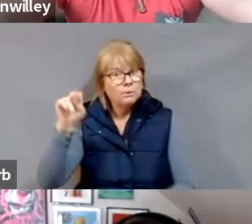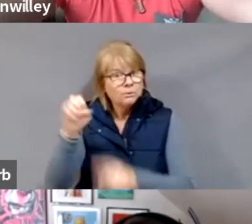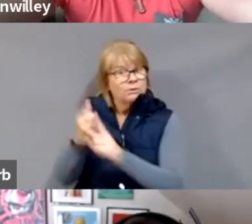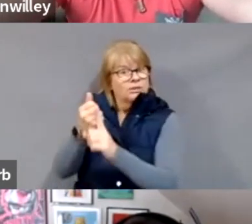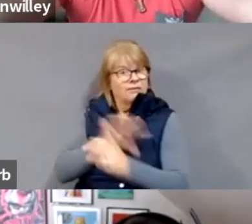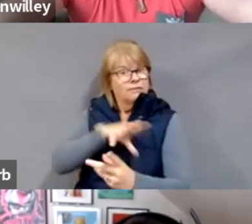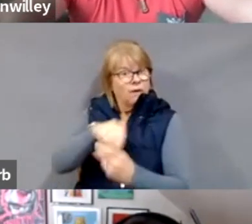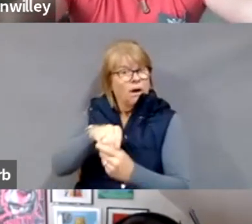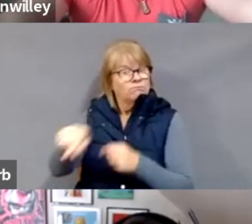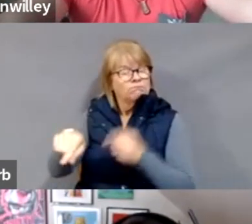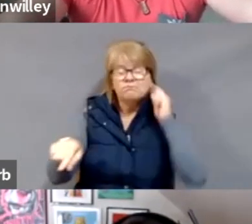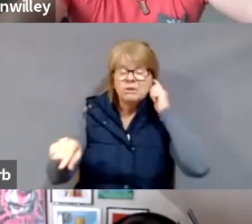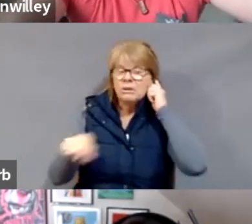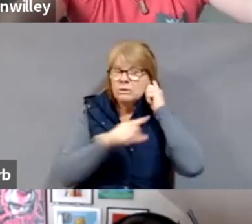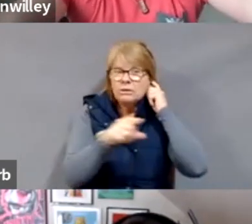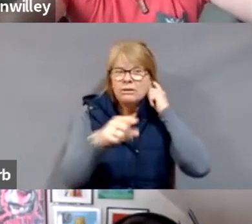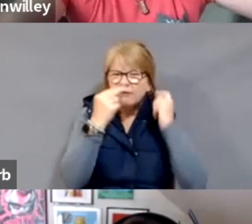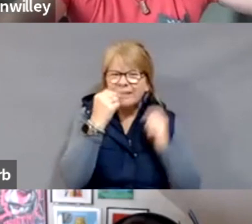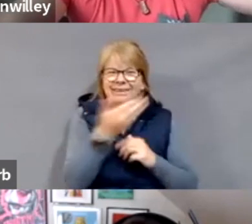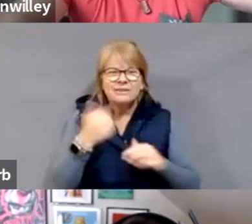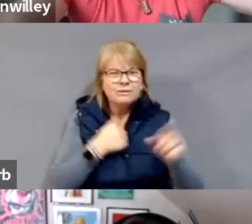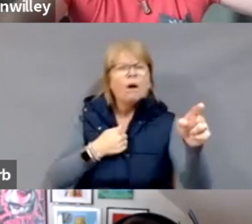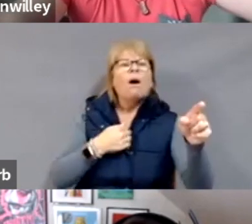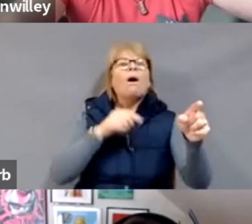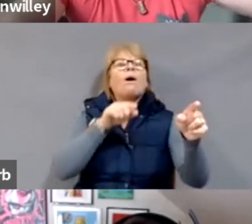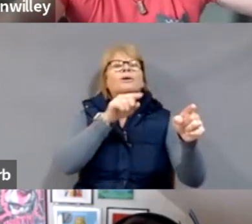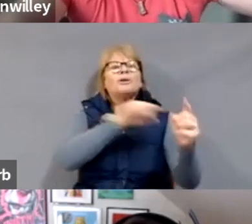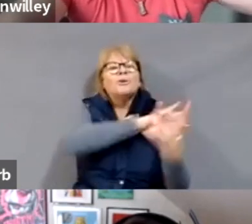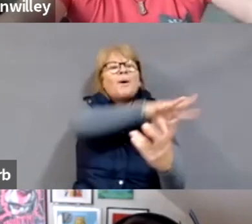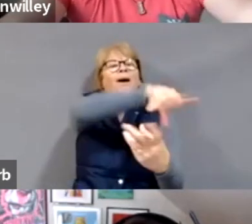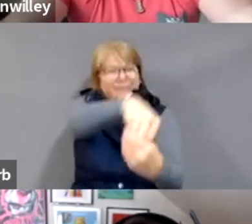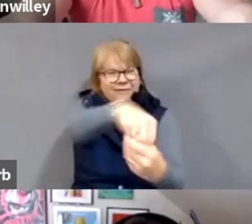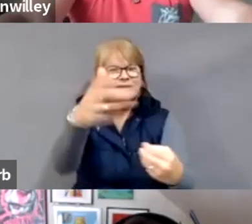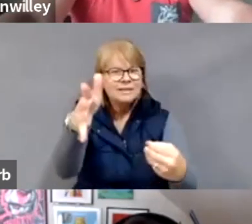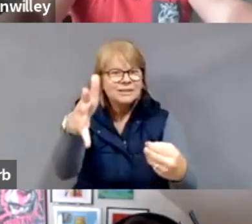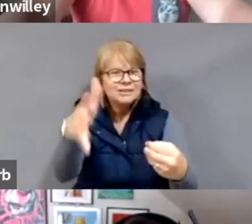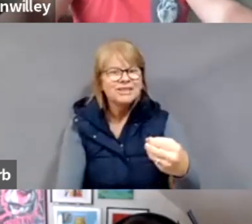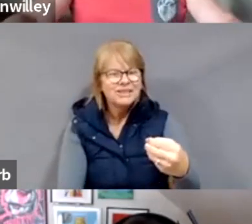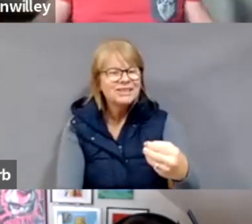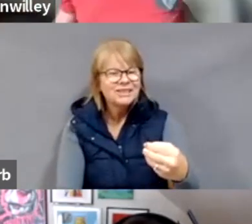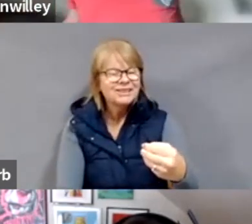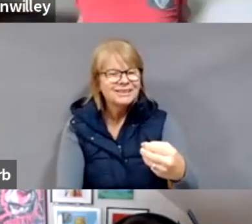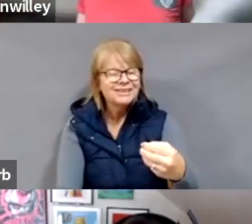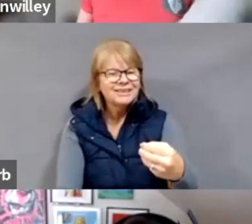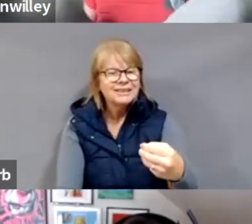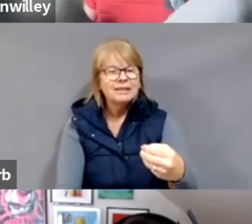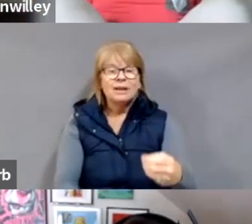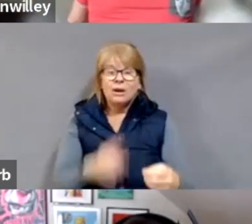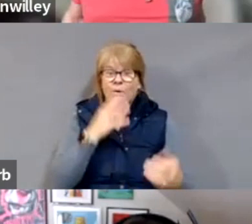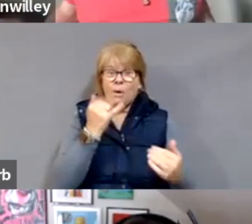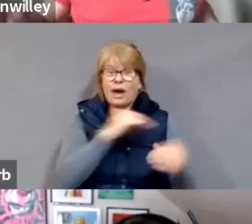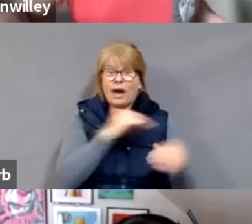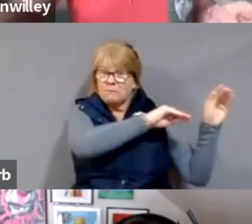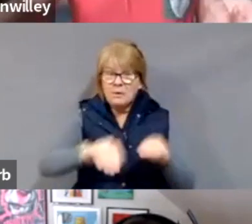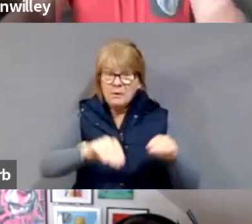that's where you start to realize you are the circle. And I would say what drew me to this